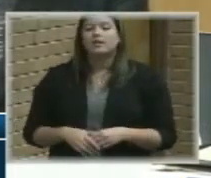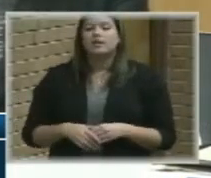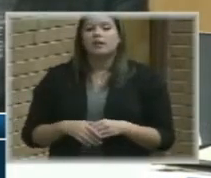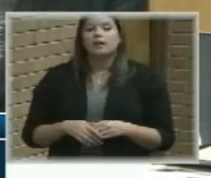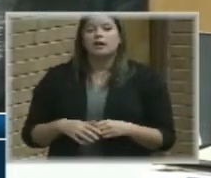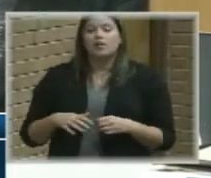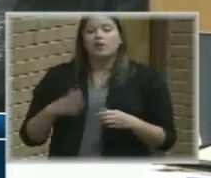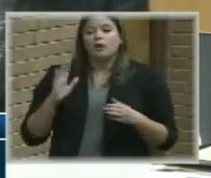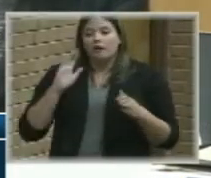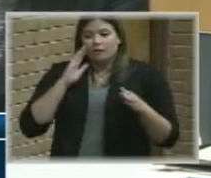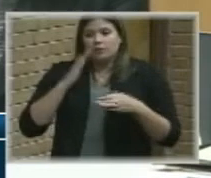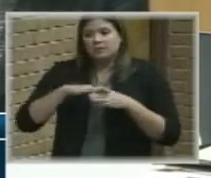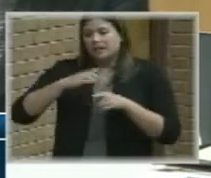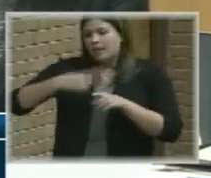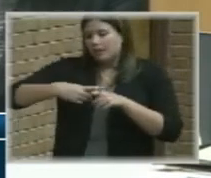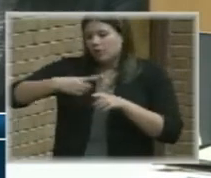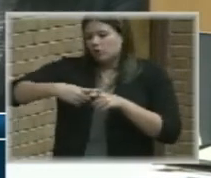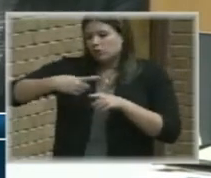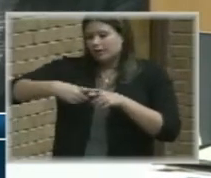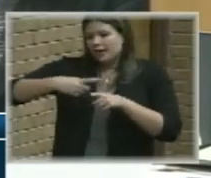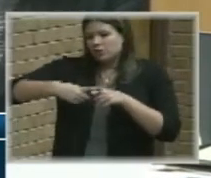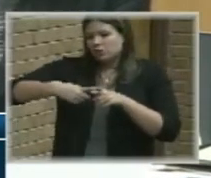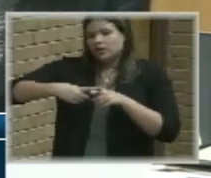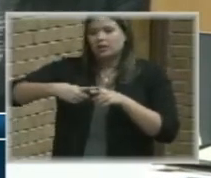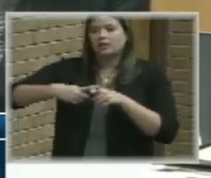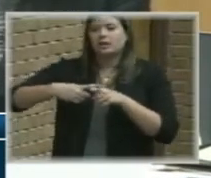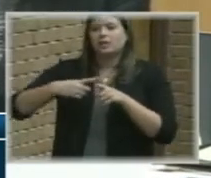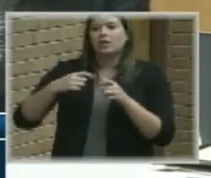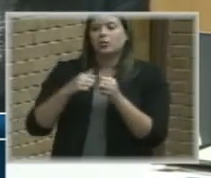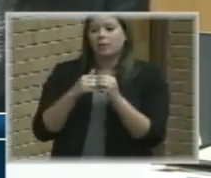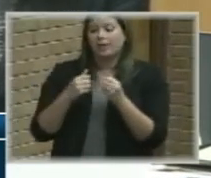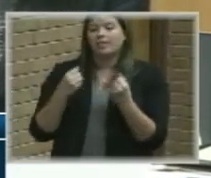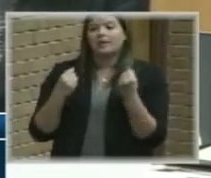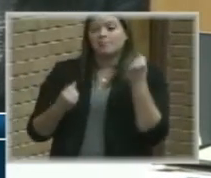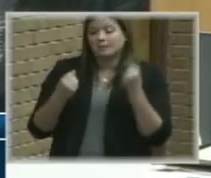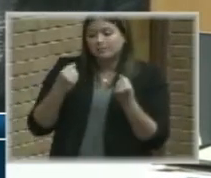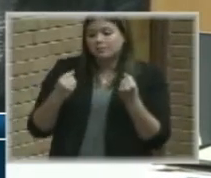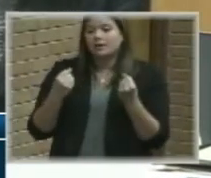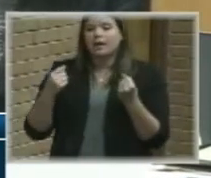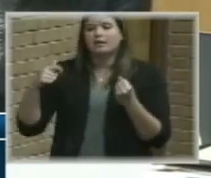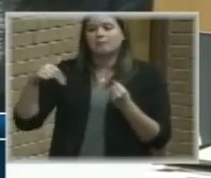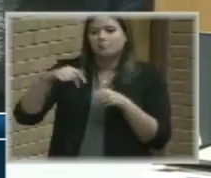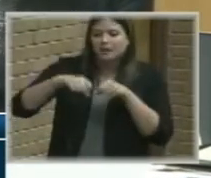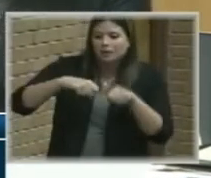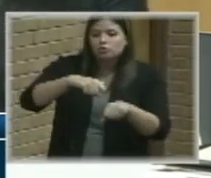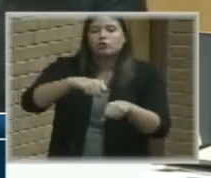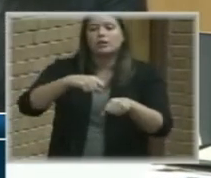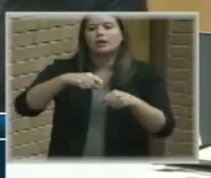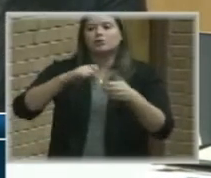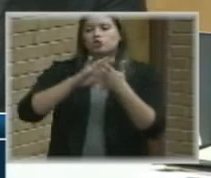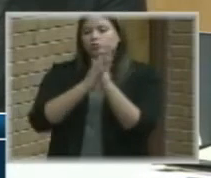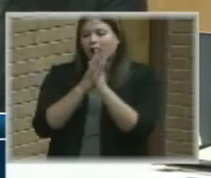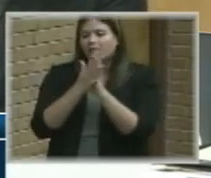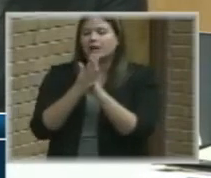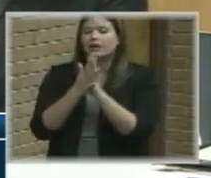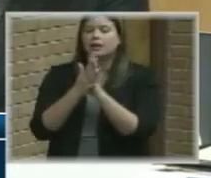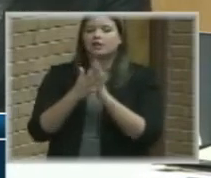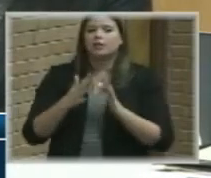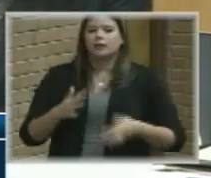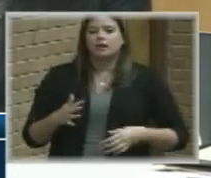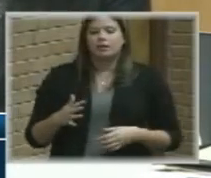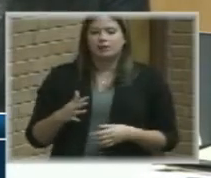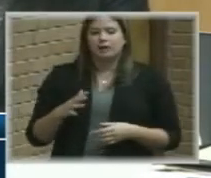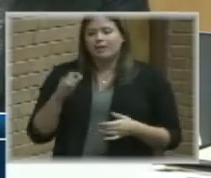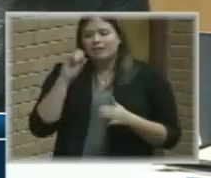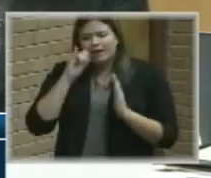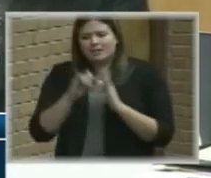intersection between vehicular and pedestrian or cyclist traffic along Monroe Avenue that are identified as areas